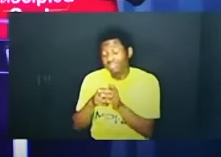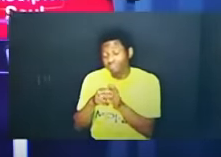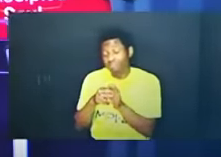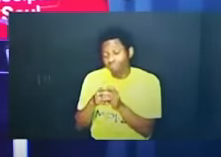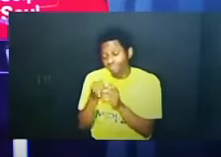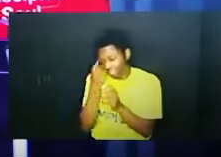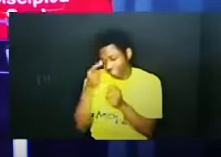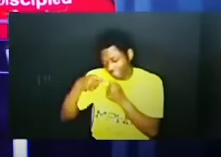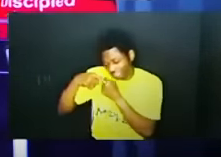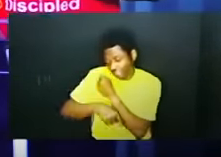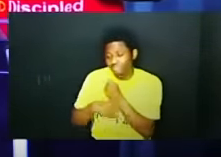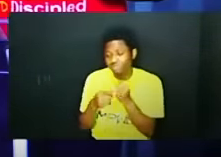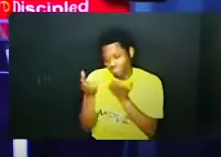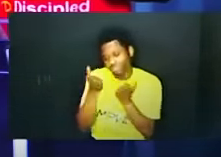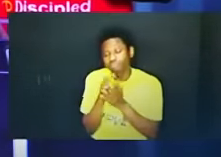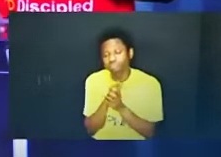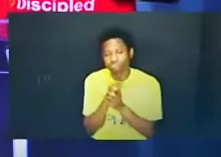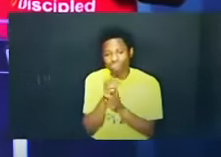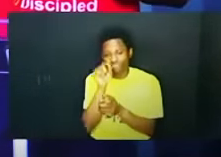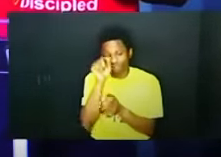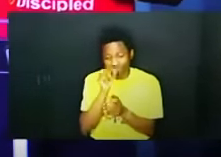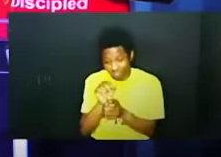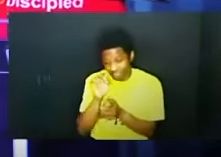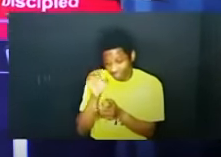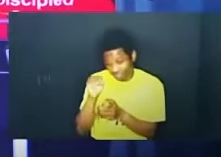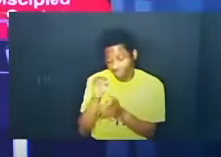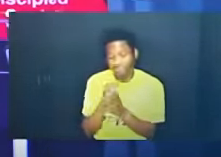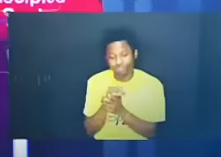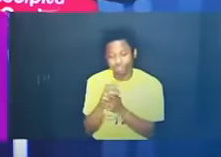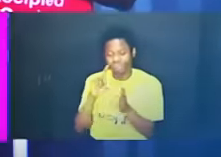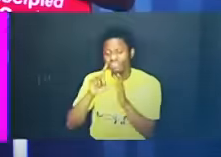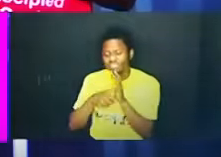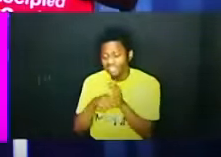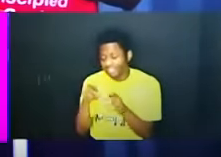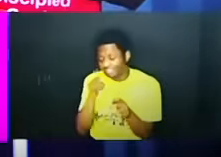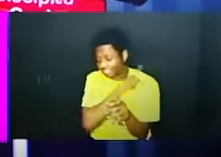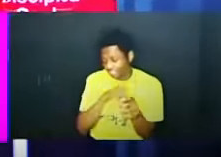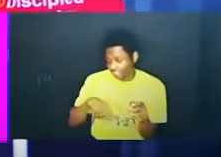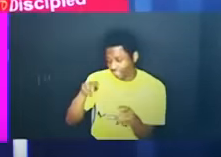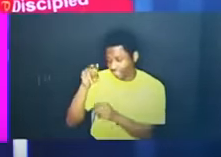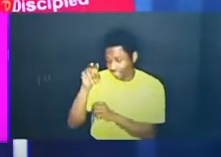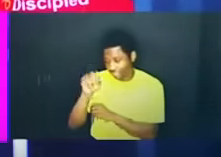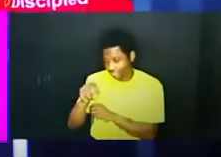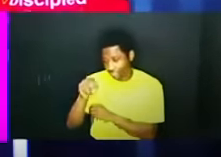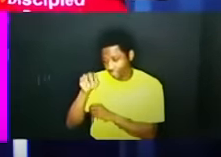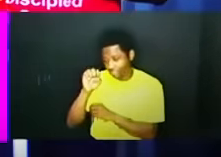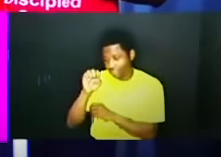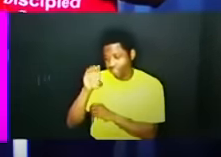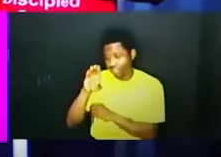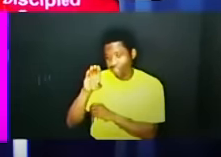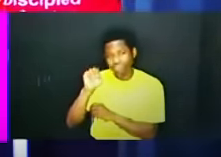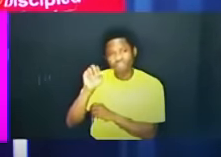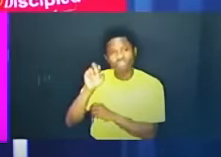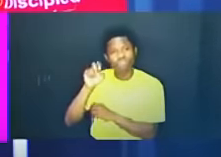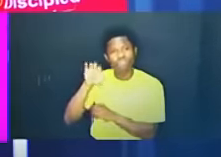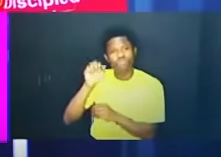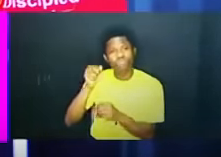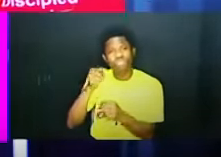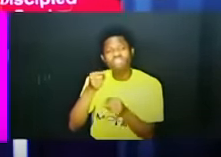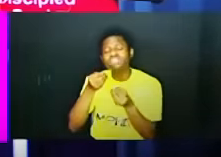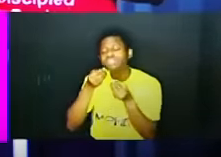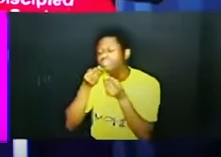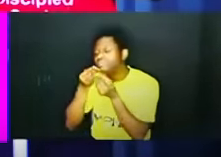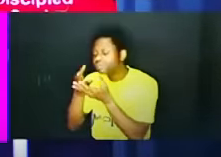pa. Verse 14. Enyi mu dum yenu no. And Nebuchadnezzar said to them, is it true, Shadrach, Meshach and